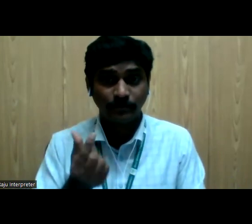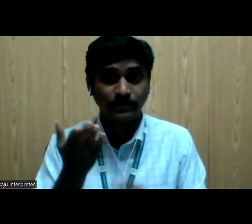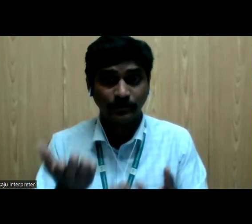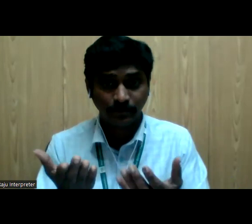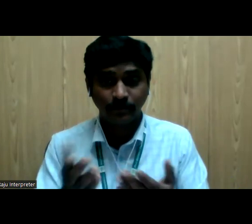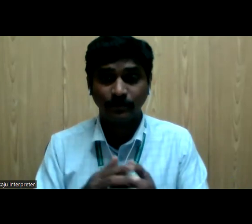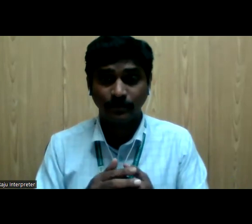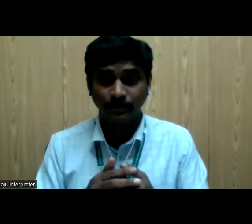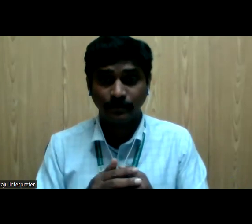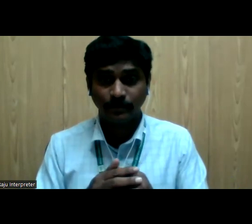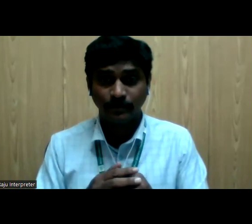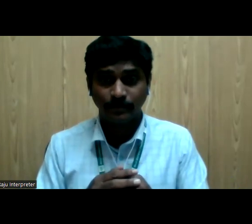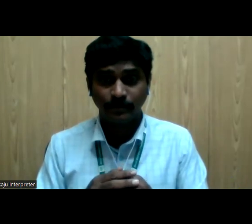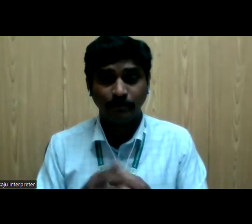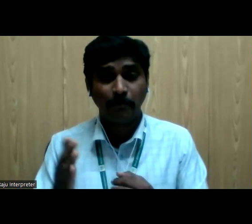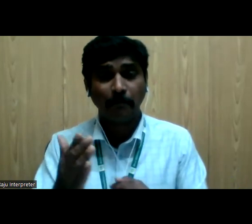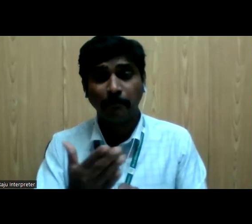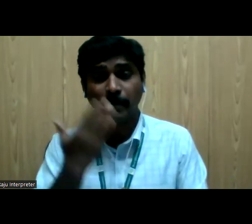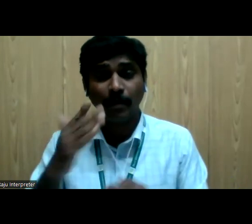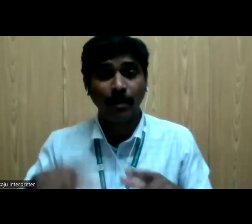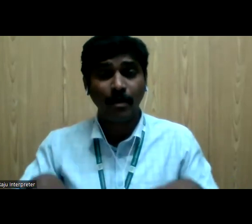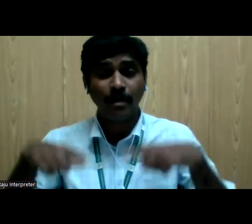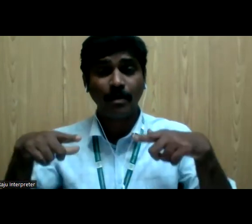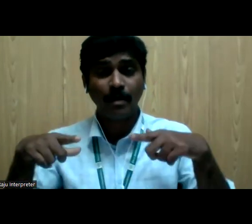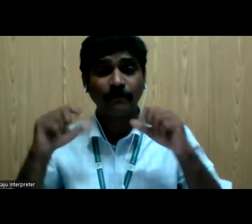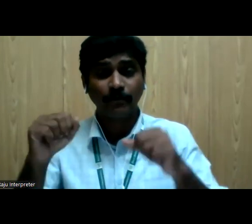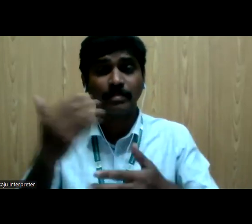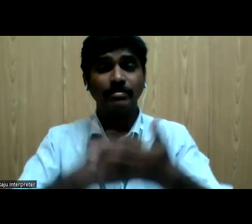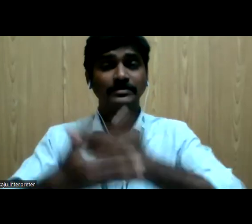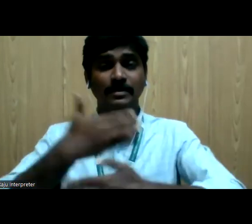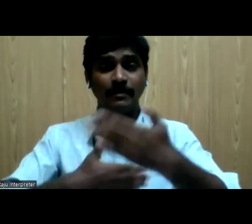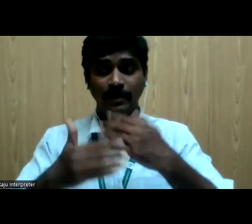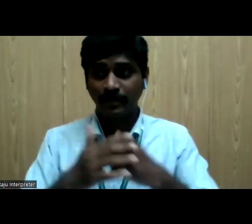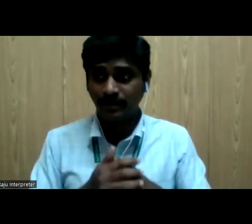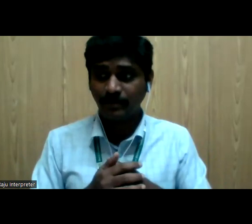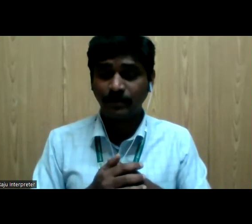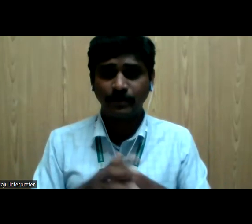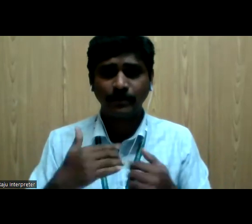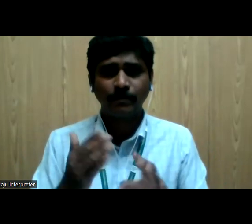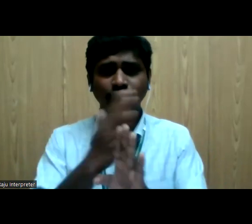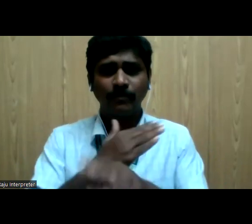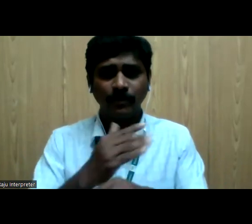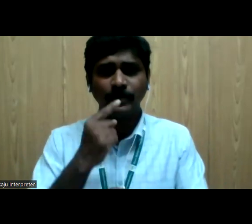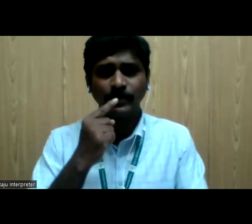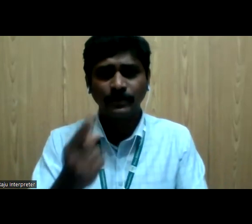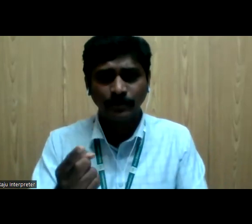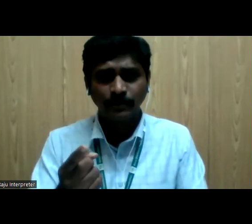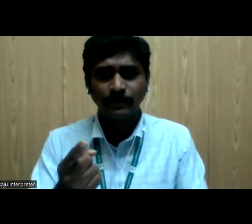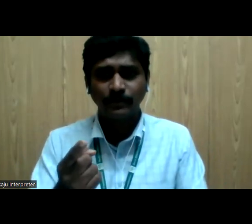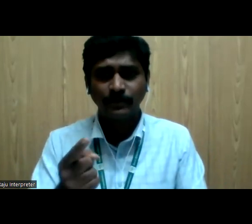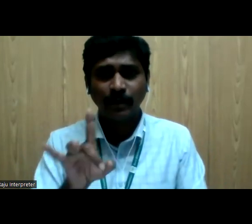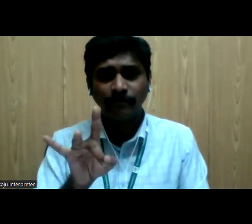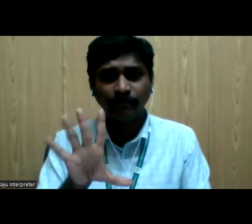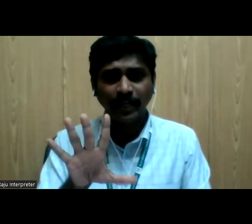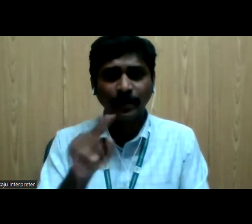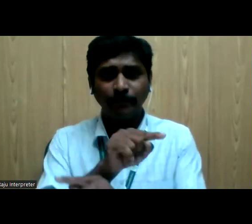way for a better life for persons with disabilities, which I am told is almost about 15%